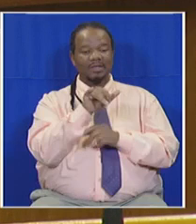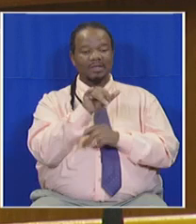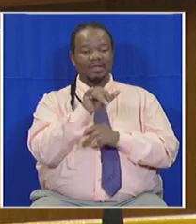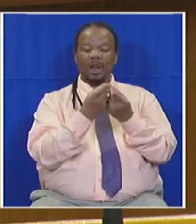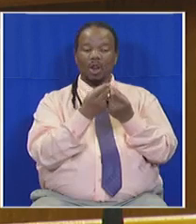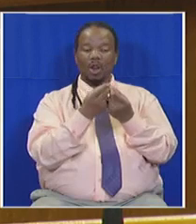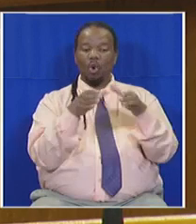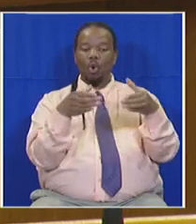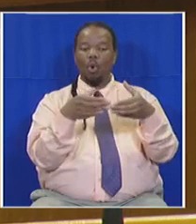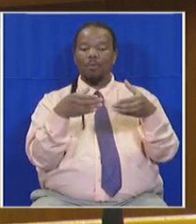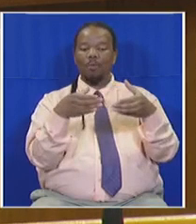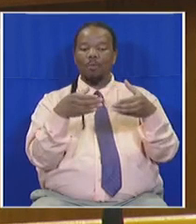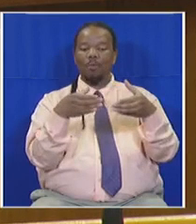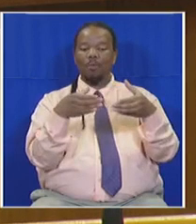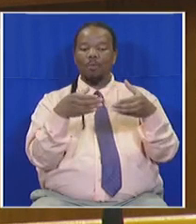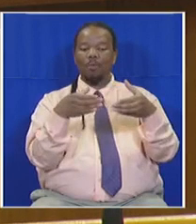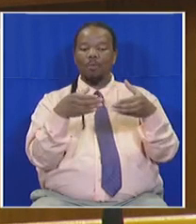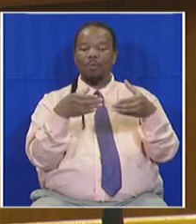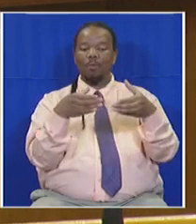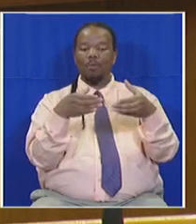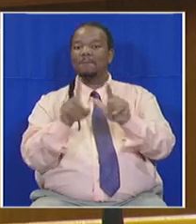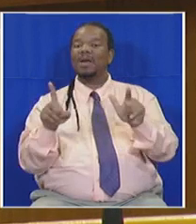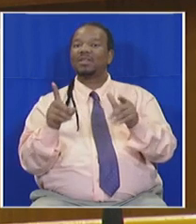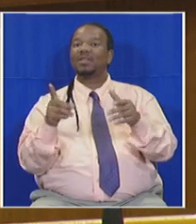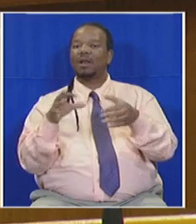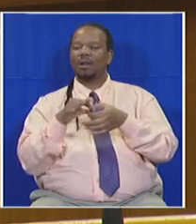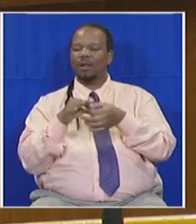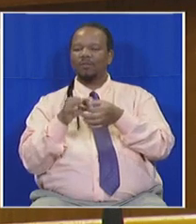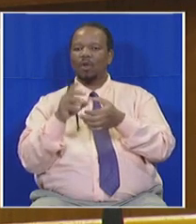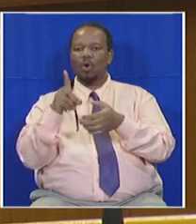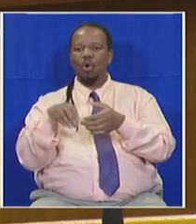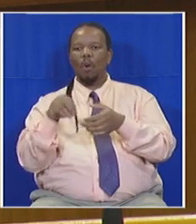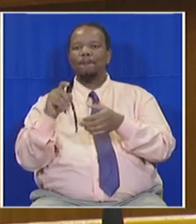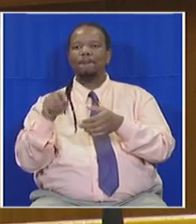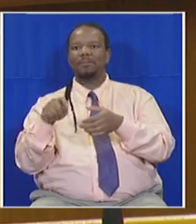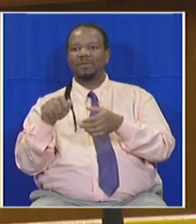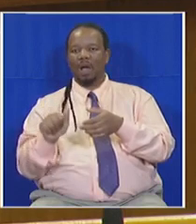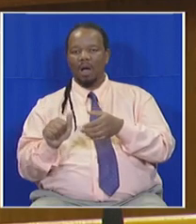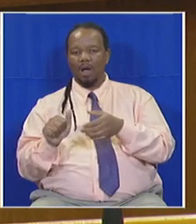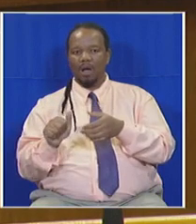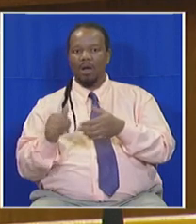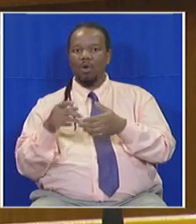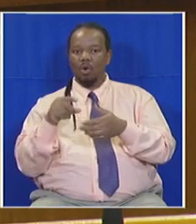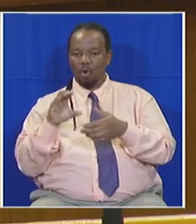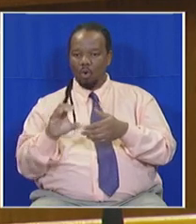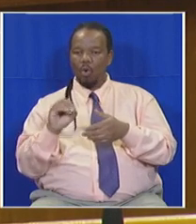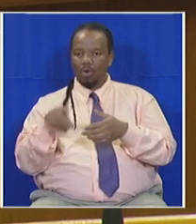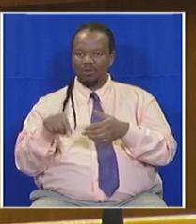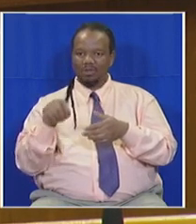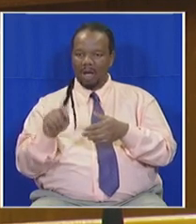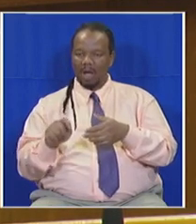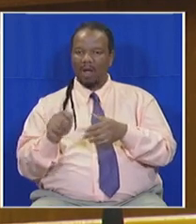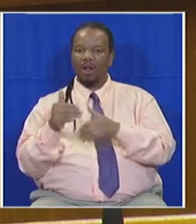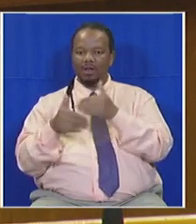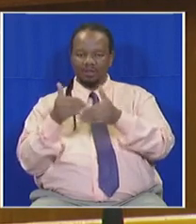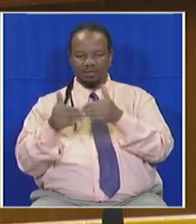elections that was convened under COCTA leadership. We thank all stakeholders who participated in this process, in a bid to